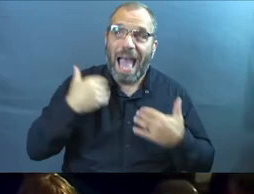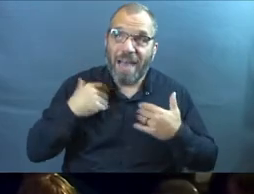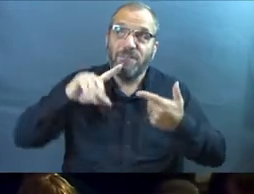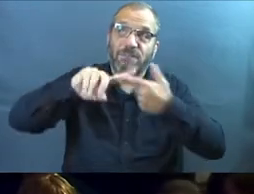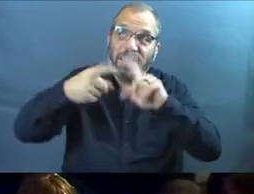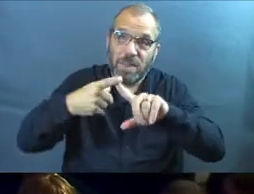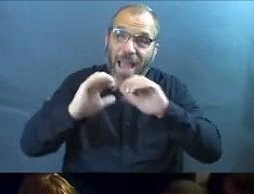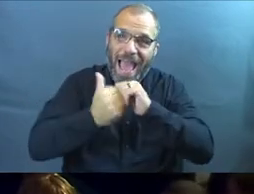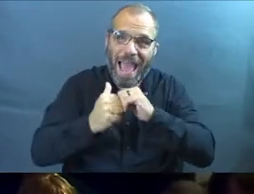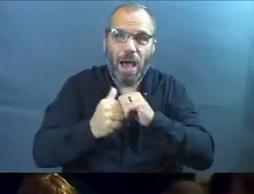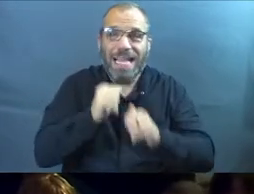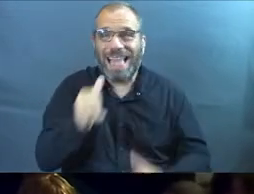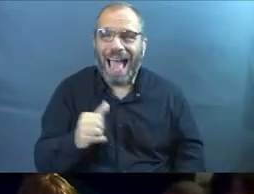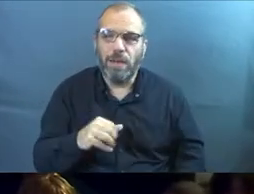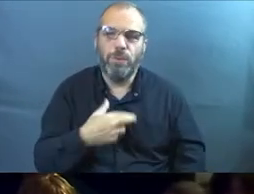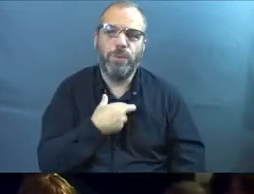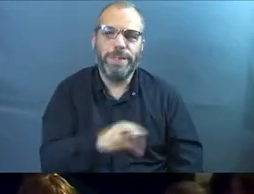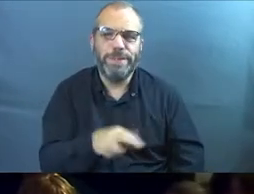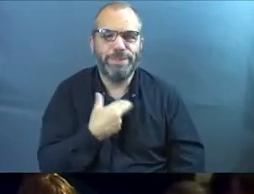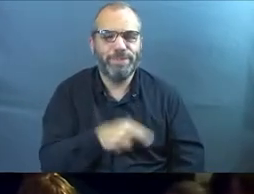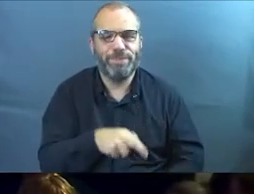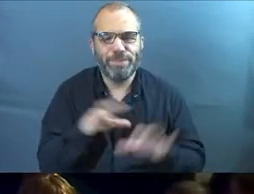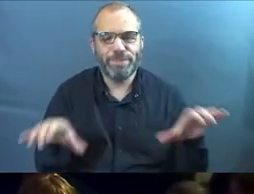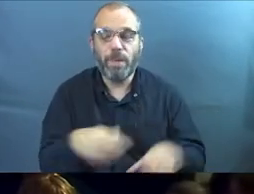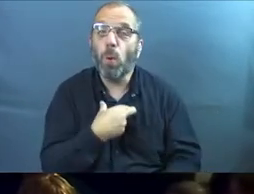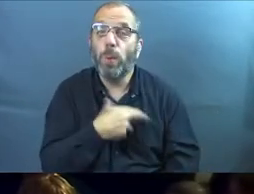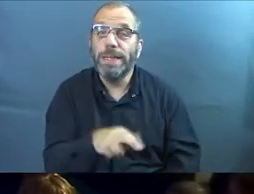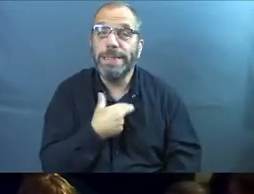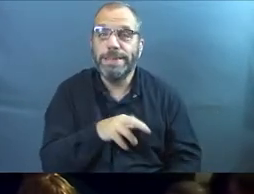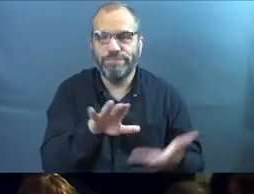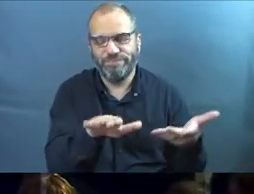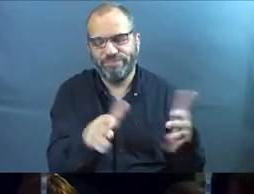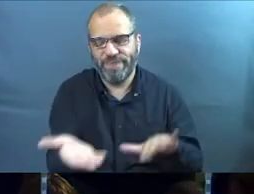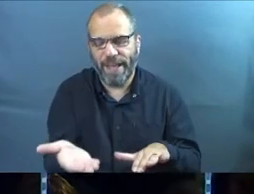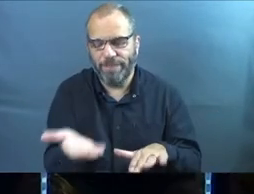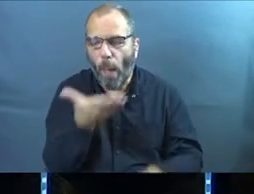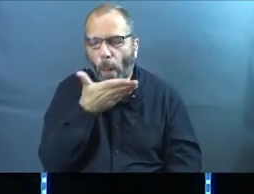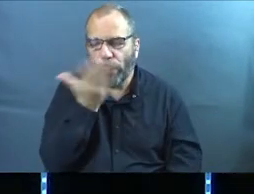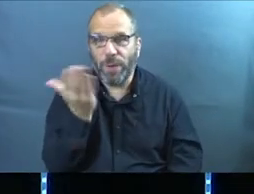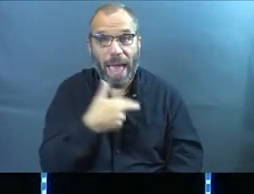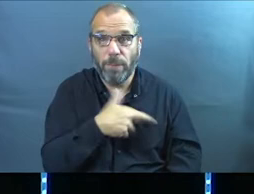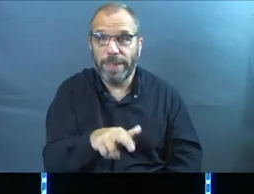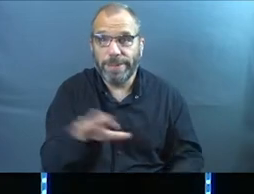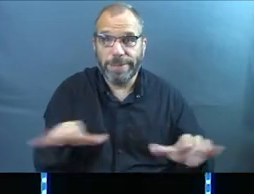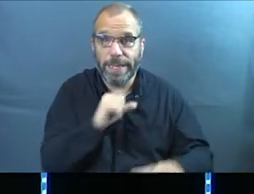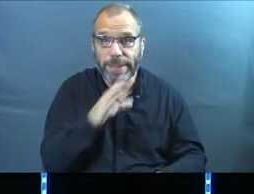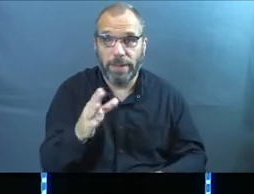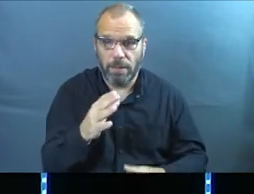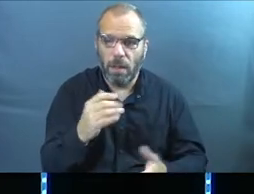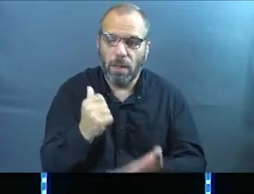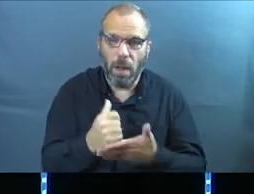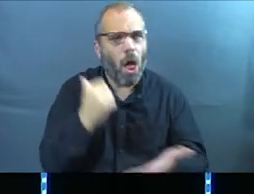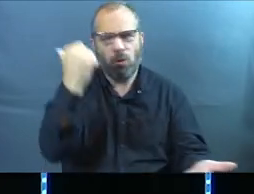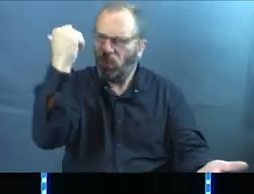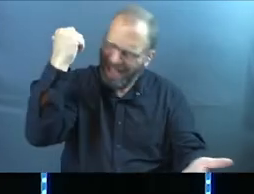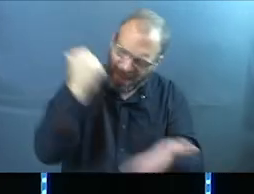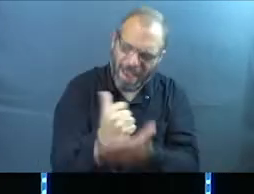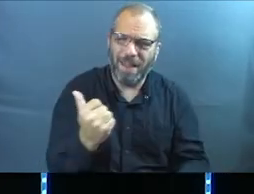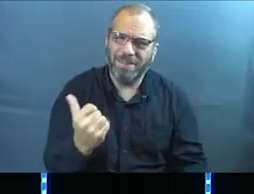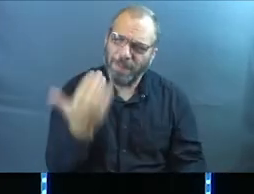friendship with him, not just a religion. Because religion is dead, and religion's done nothing for you. Can I get a better amen this morning?